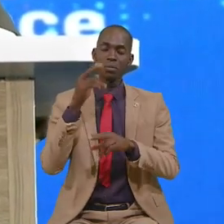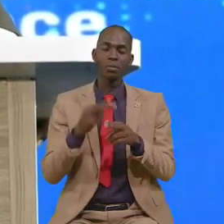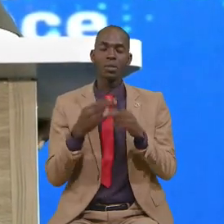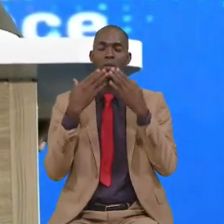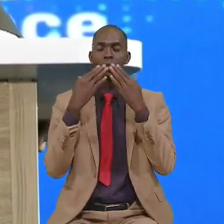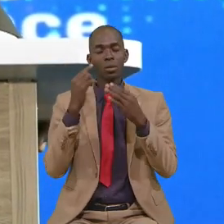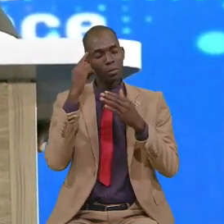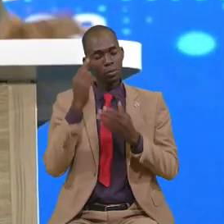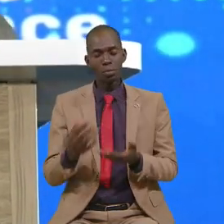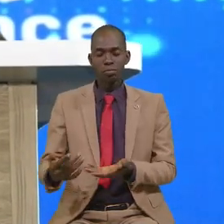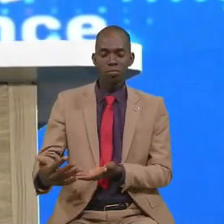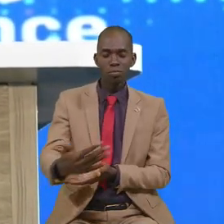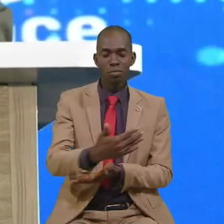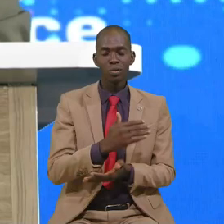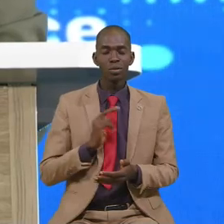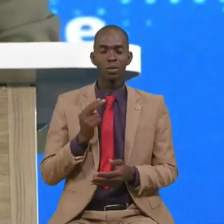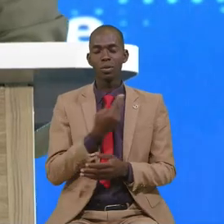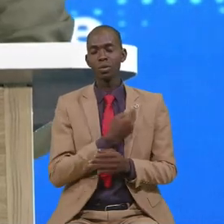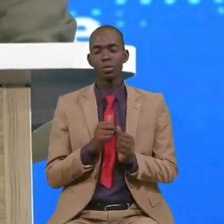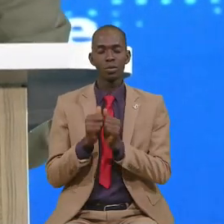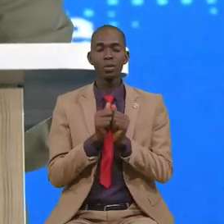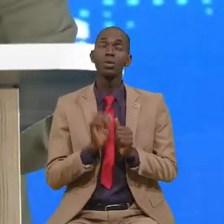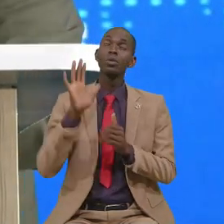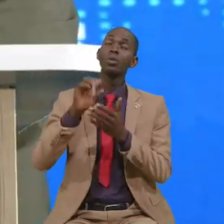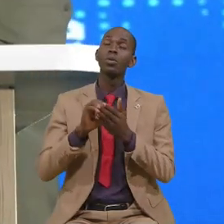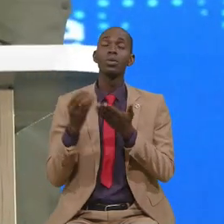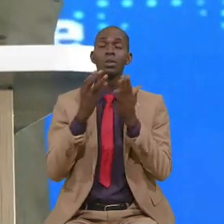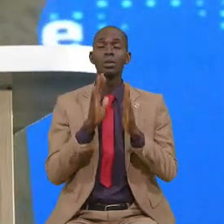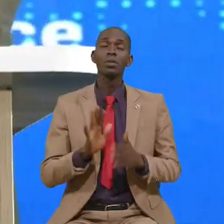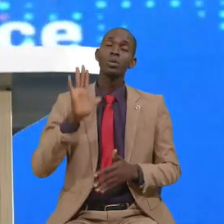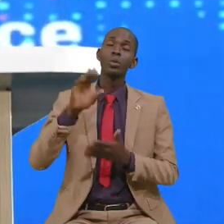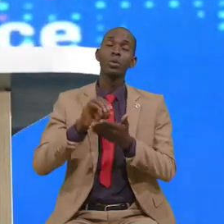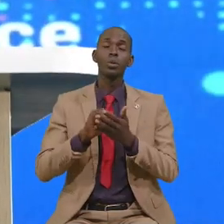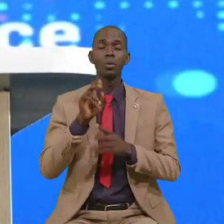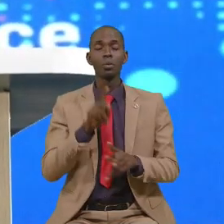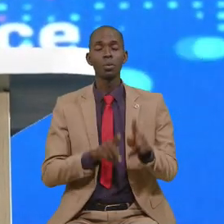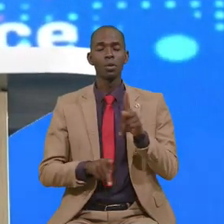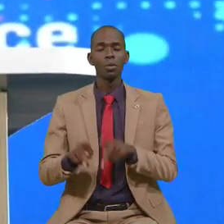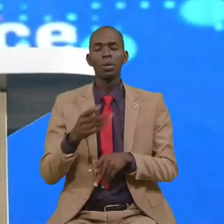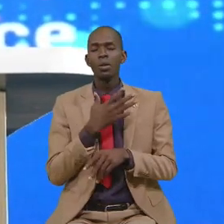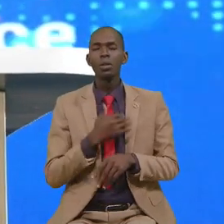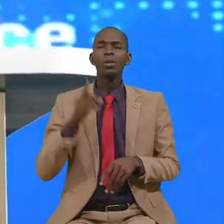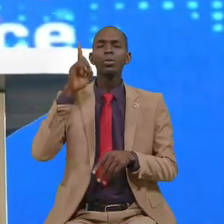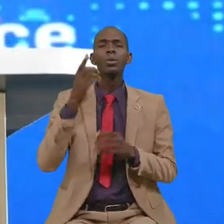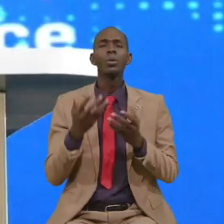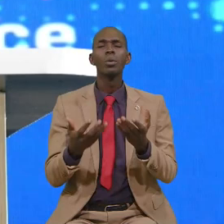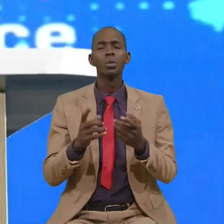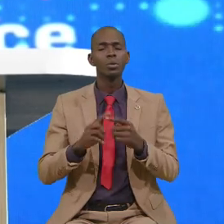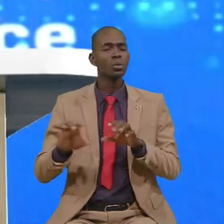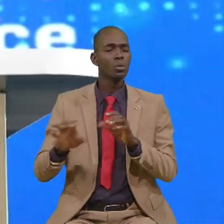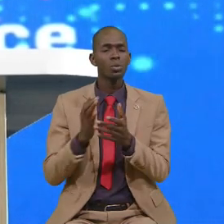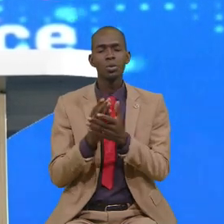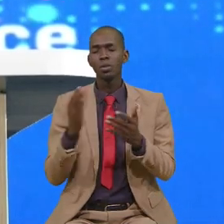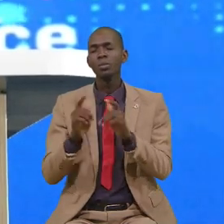us together, your own servant, your own people. I want to do something great, something